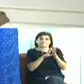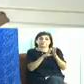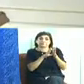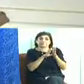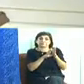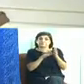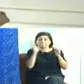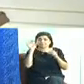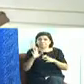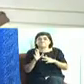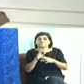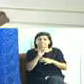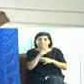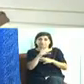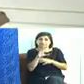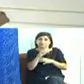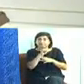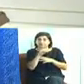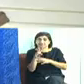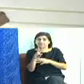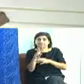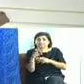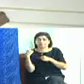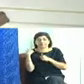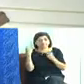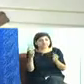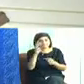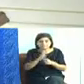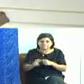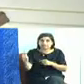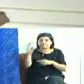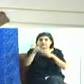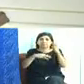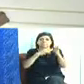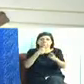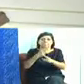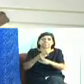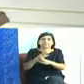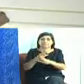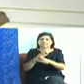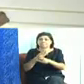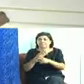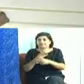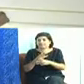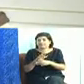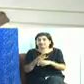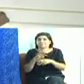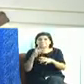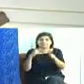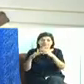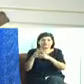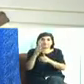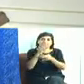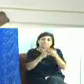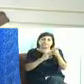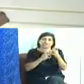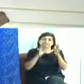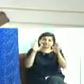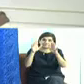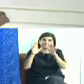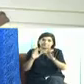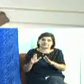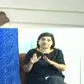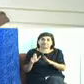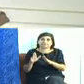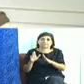Vegas. And since that time, he's just been traveling the world, hanging out, being a presence. And on some Sundays, he's a member of